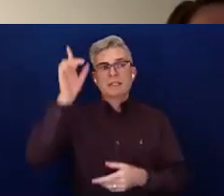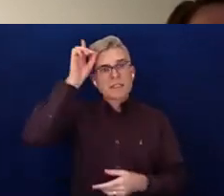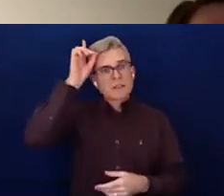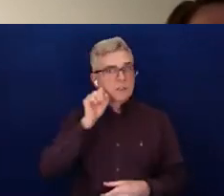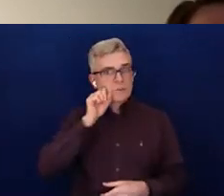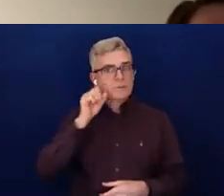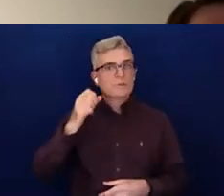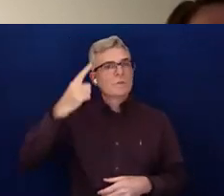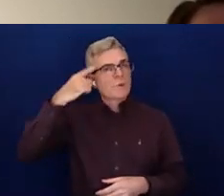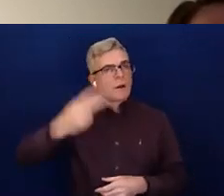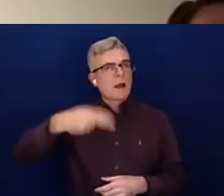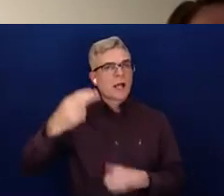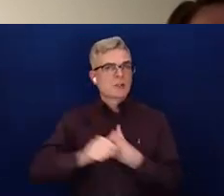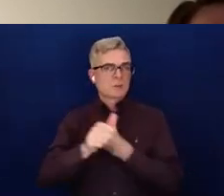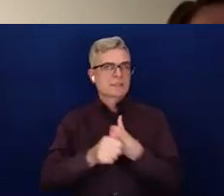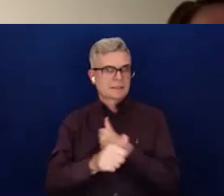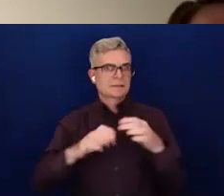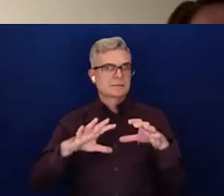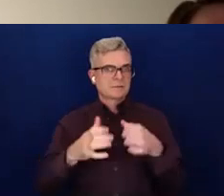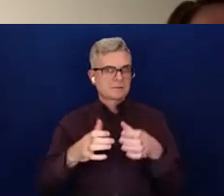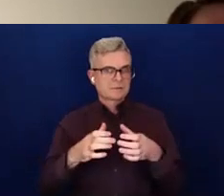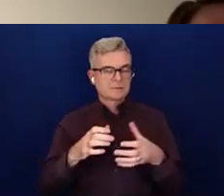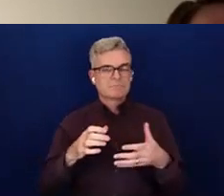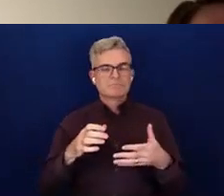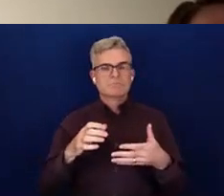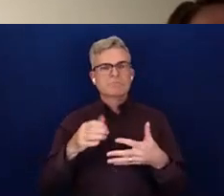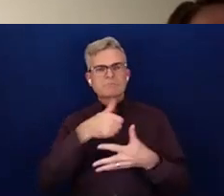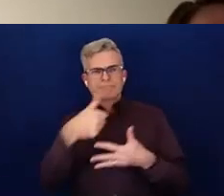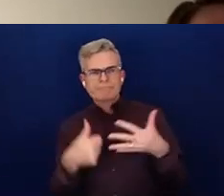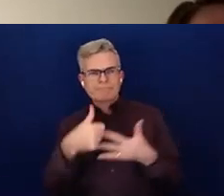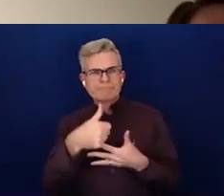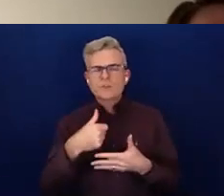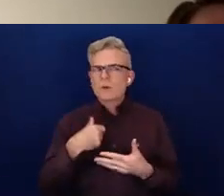category. And I'm wondering how the Department of Health is